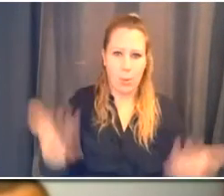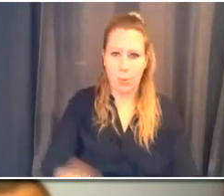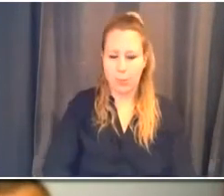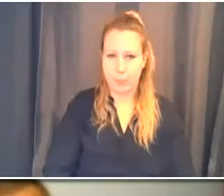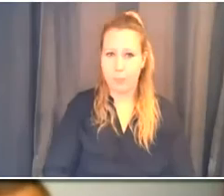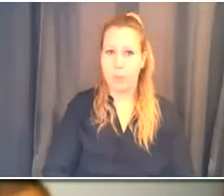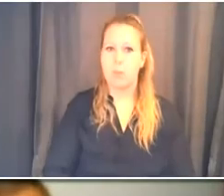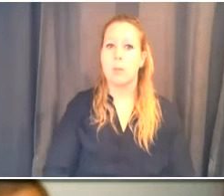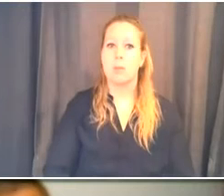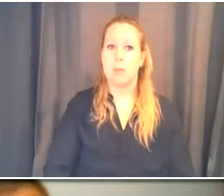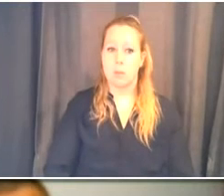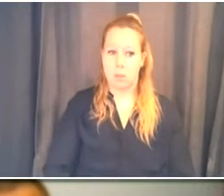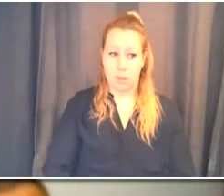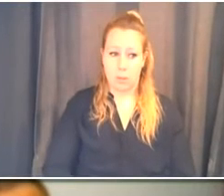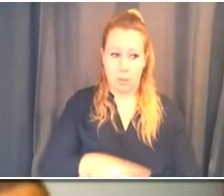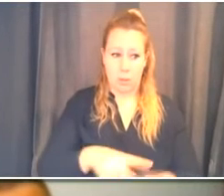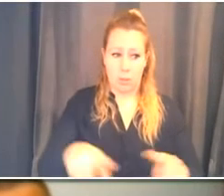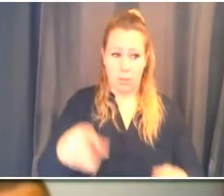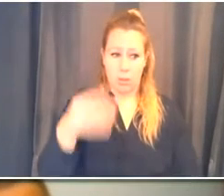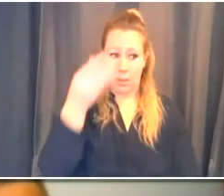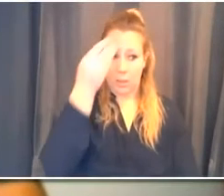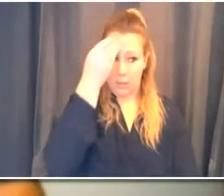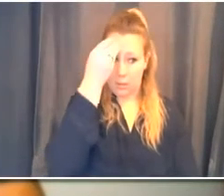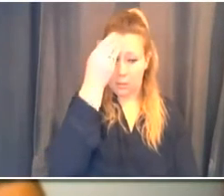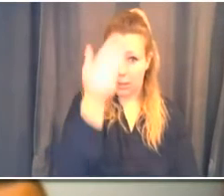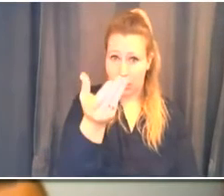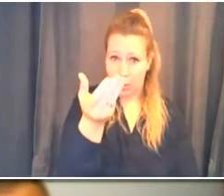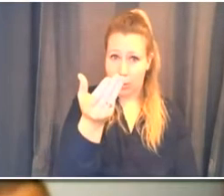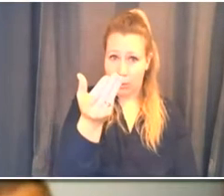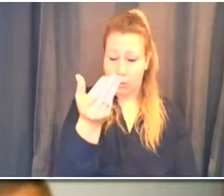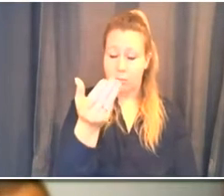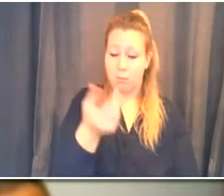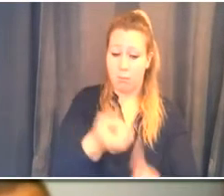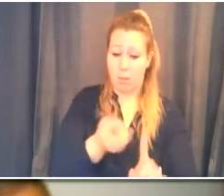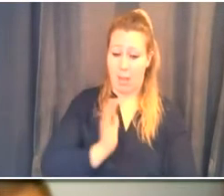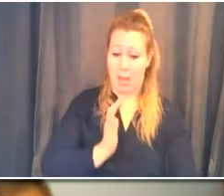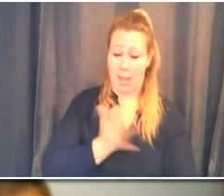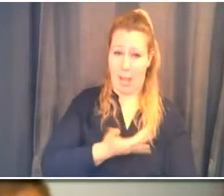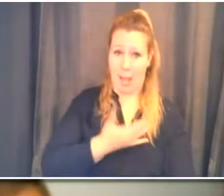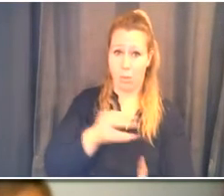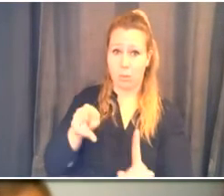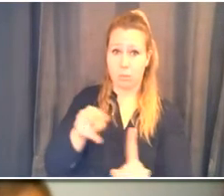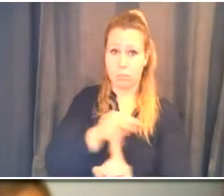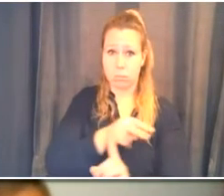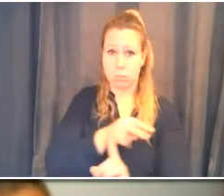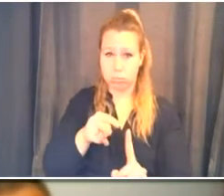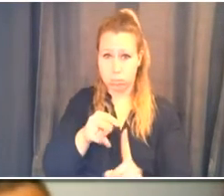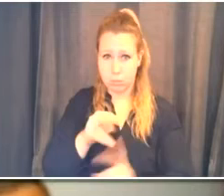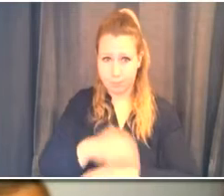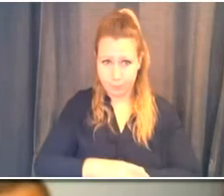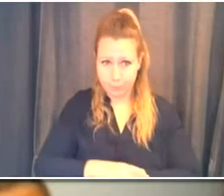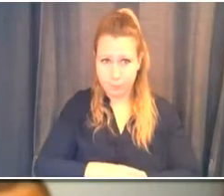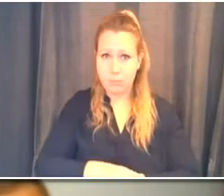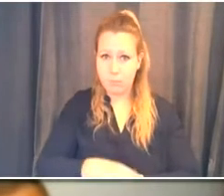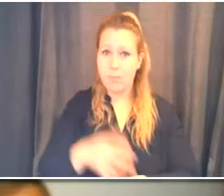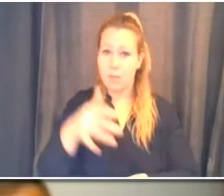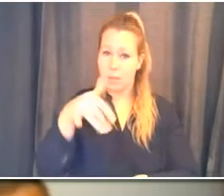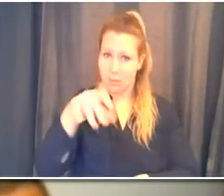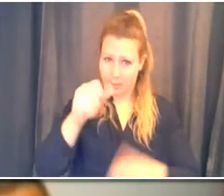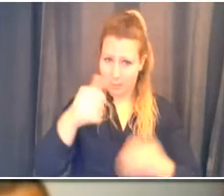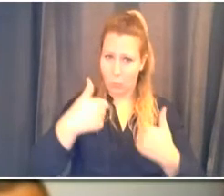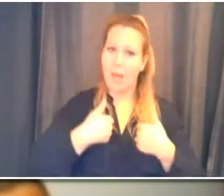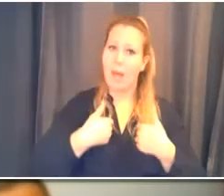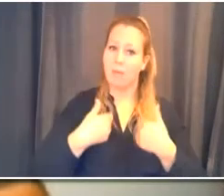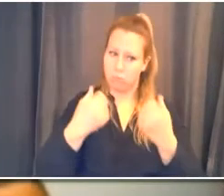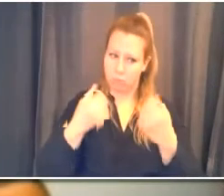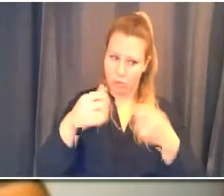is conceptually the process when it stands up it's something that's new something that's not hasn't been done before in